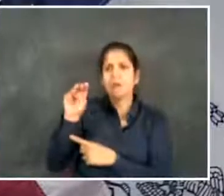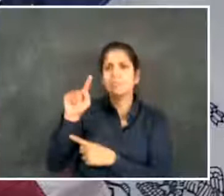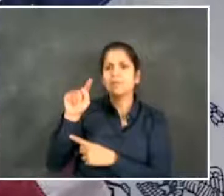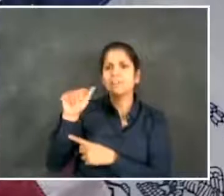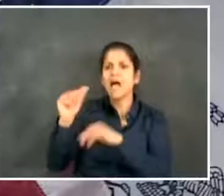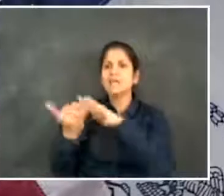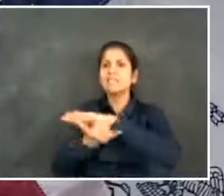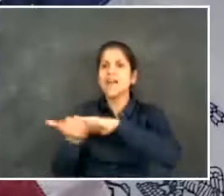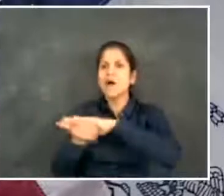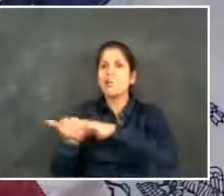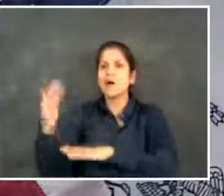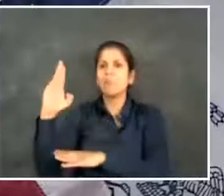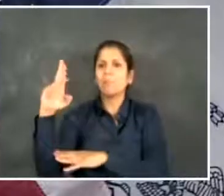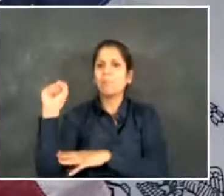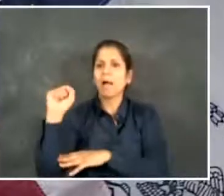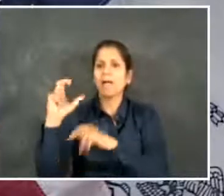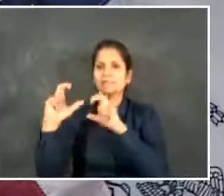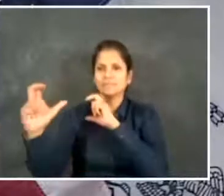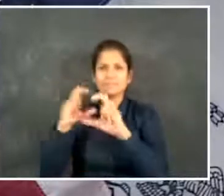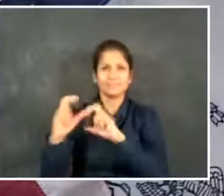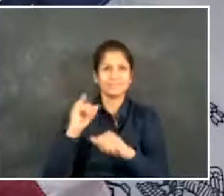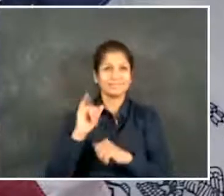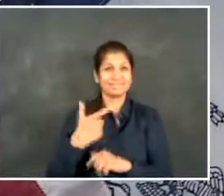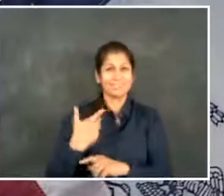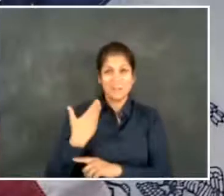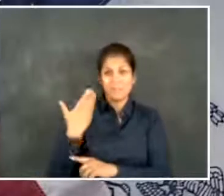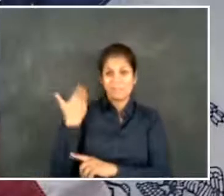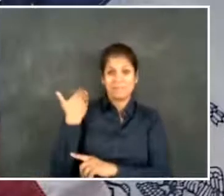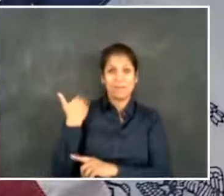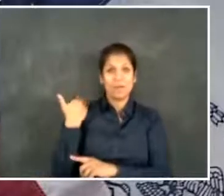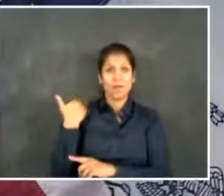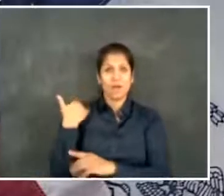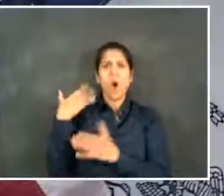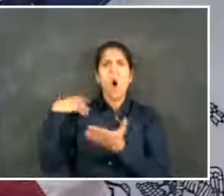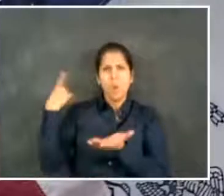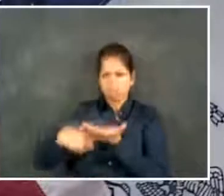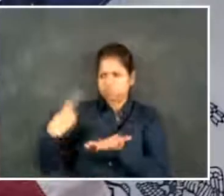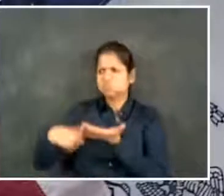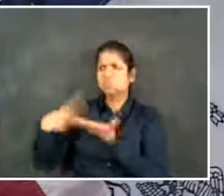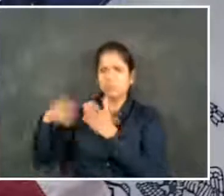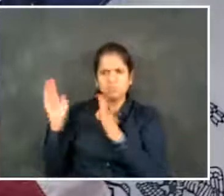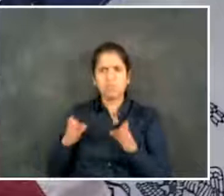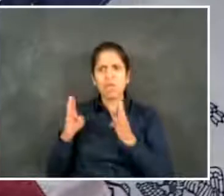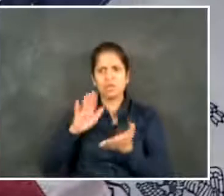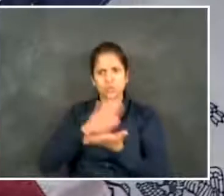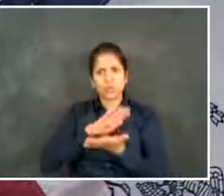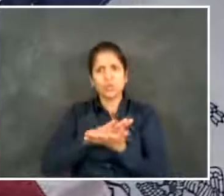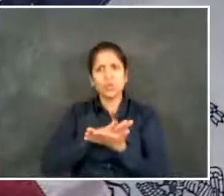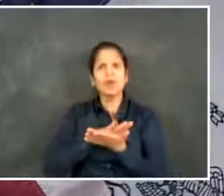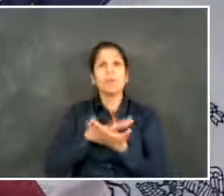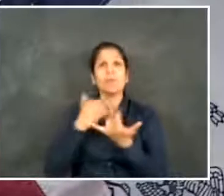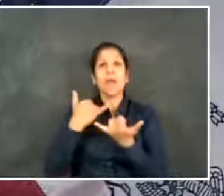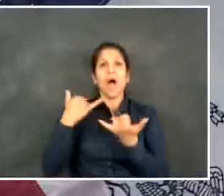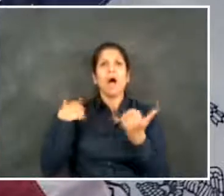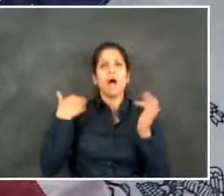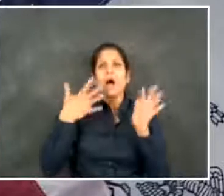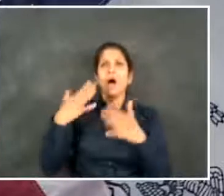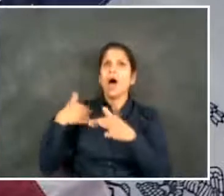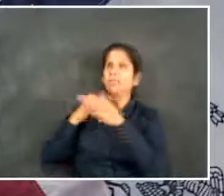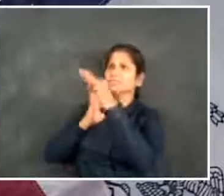understands fully why I feel so strongly, and I'm a parent, my kids went to public schools the whole way